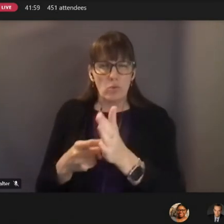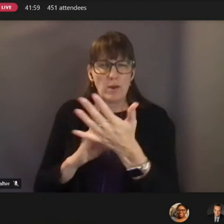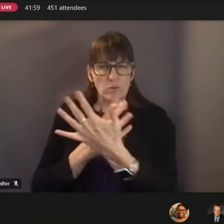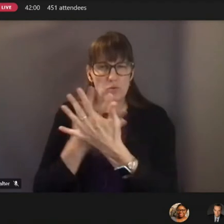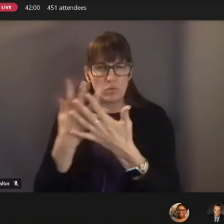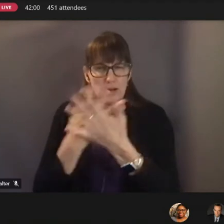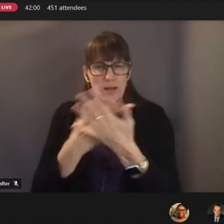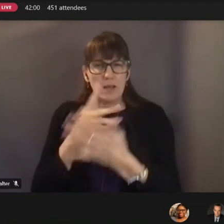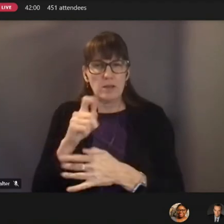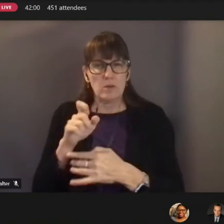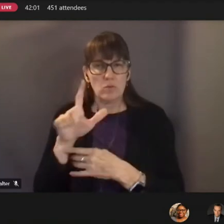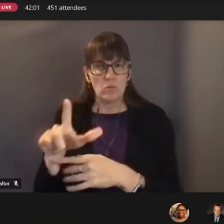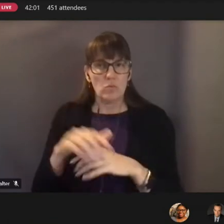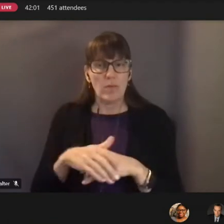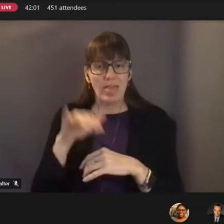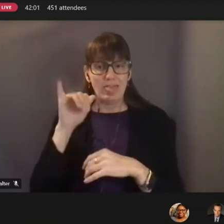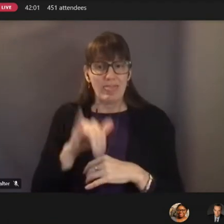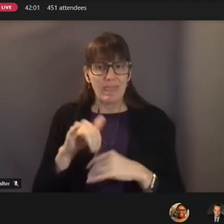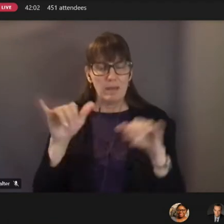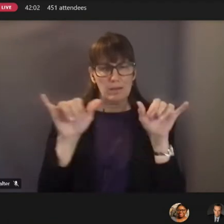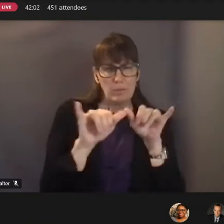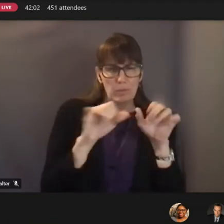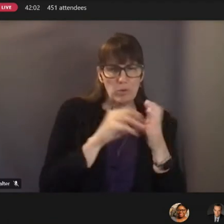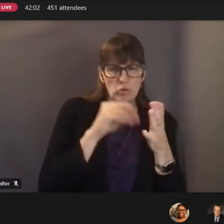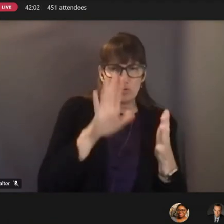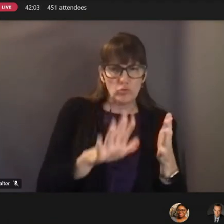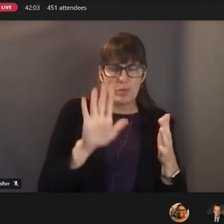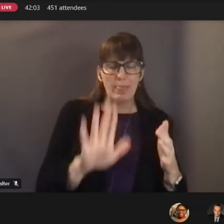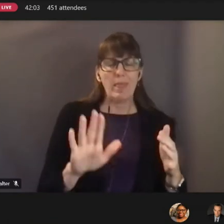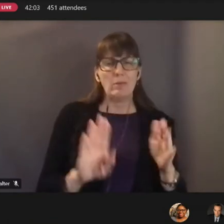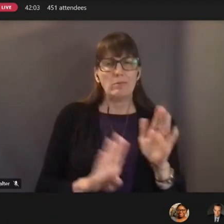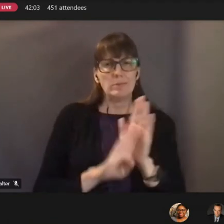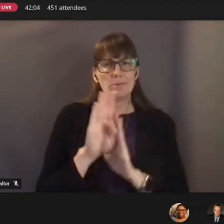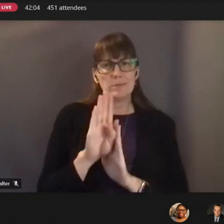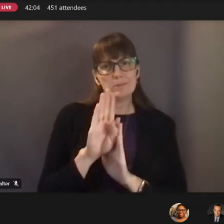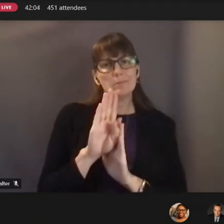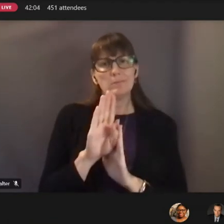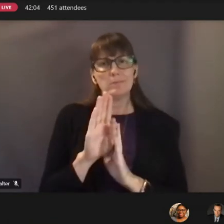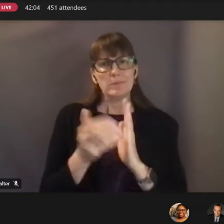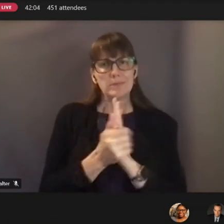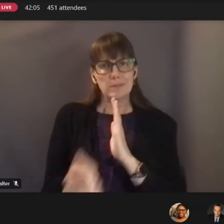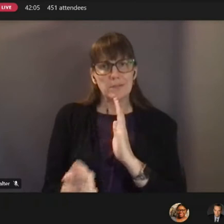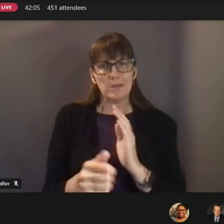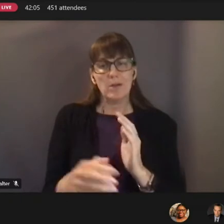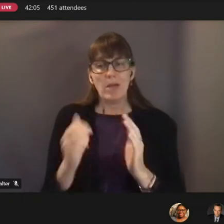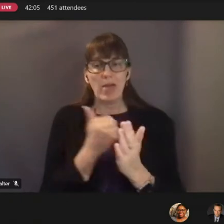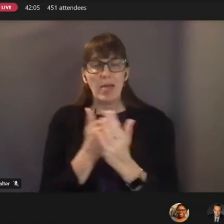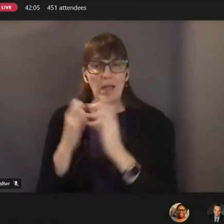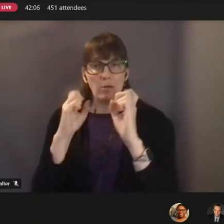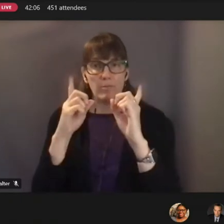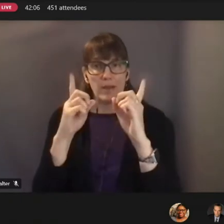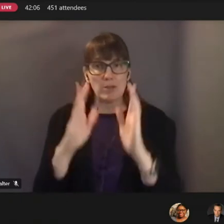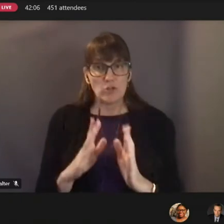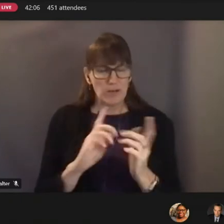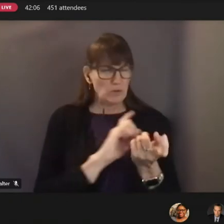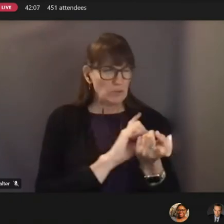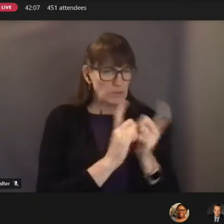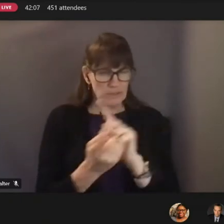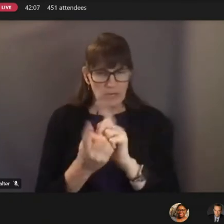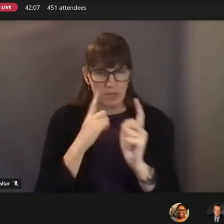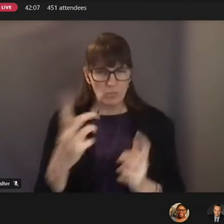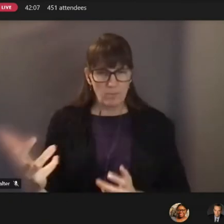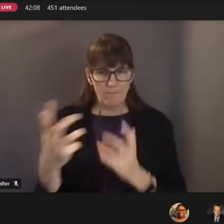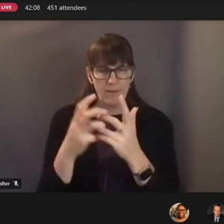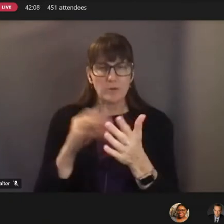tool to measure students' foundational skill development will help our educators adjust instruction to match student need and,